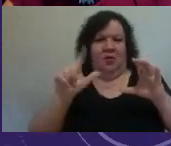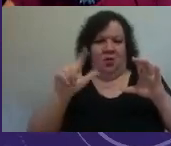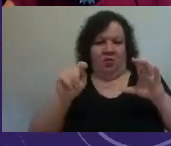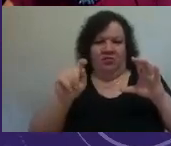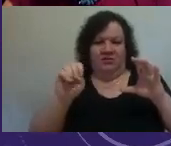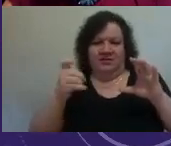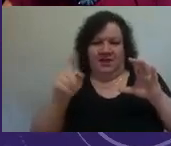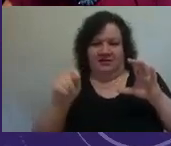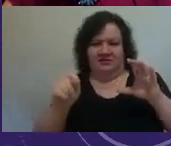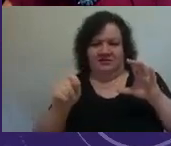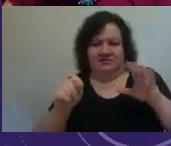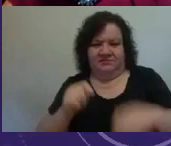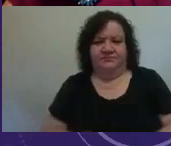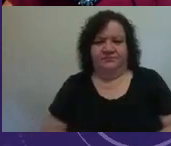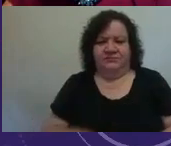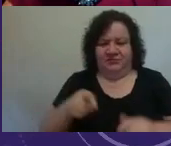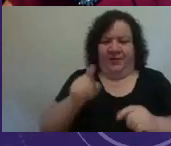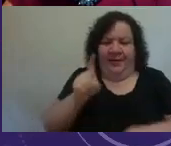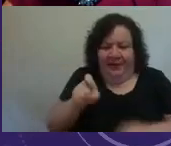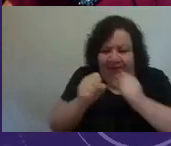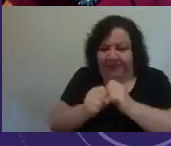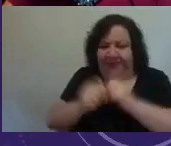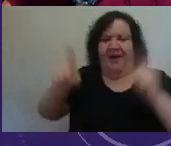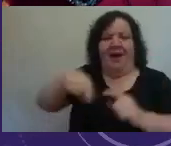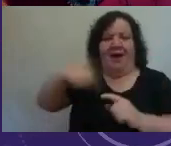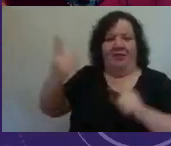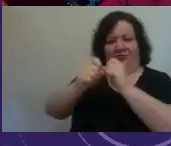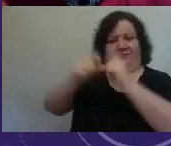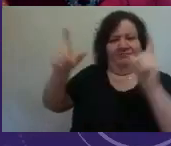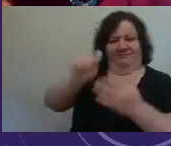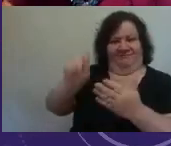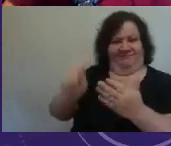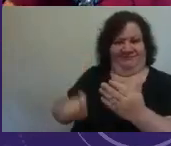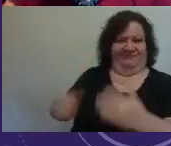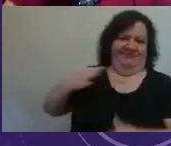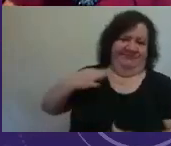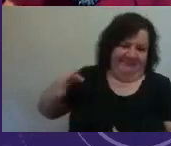Now we're going to be diving into creating accessible social media.